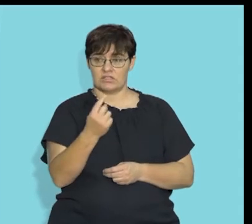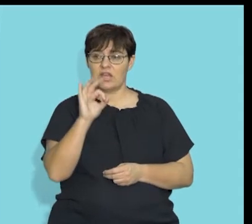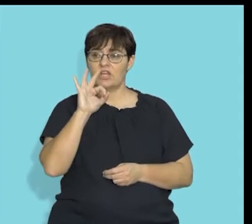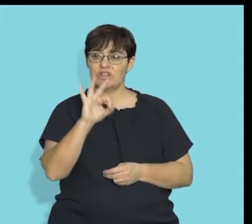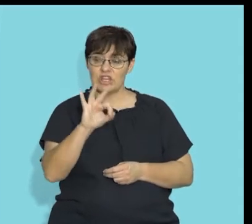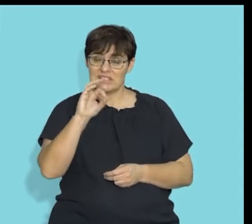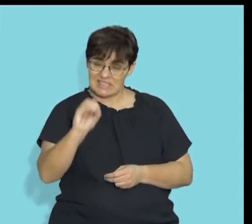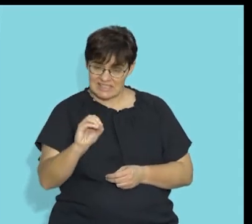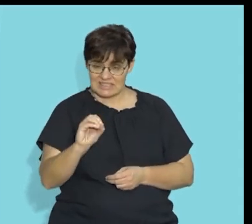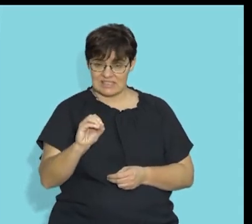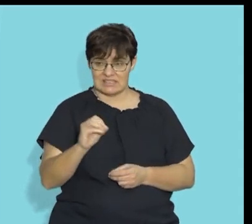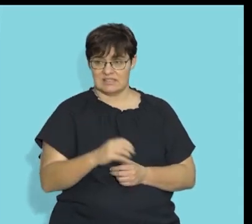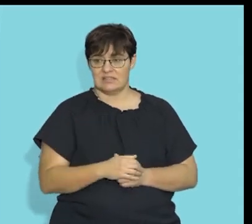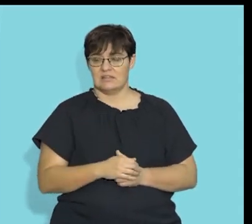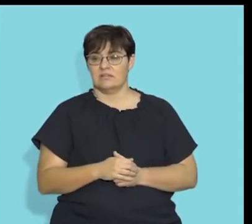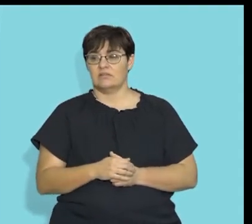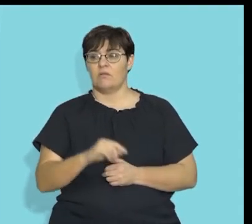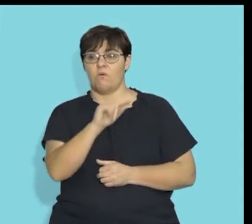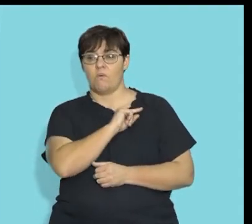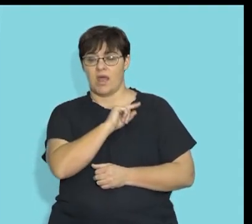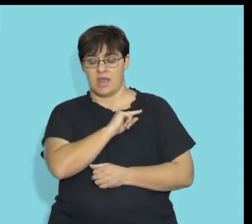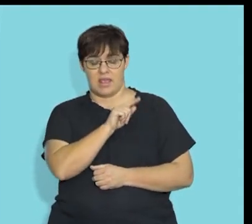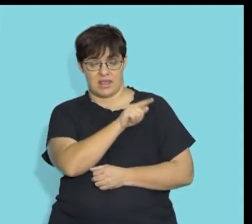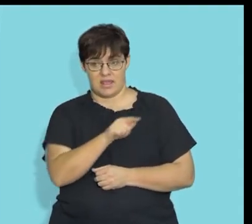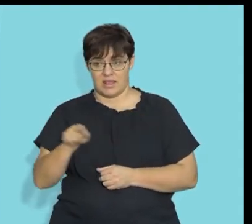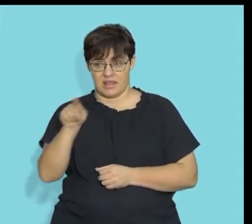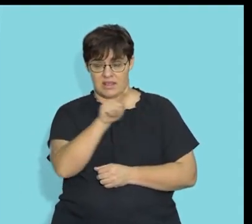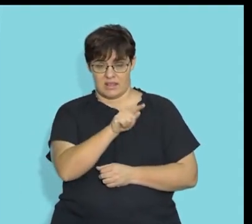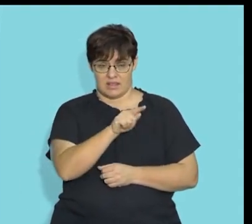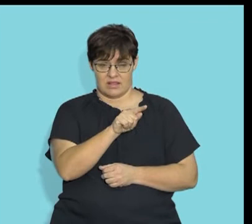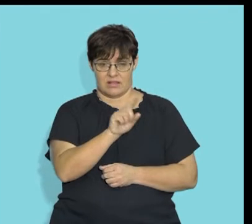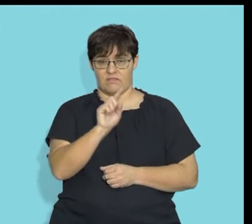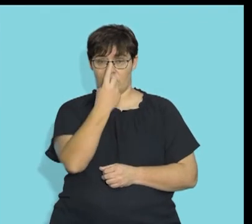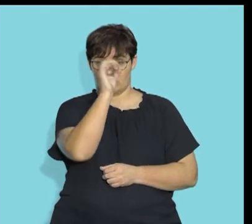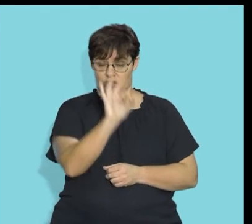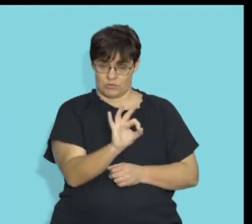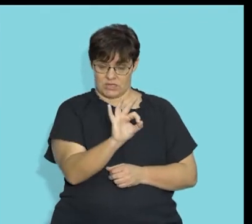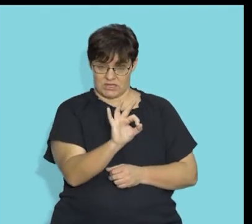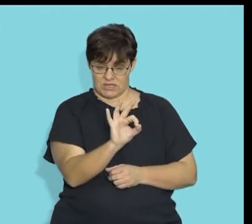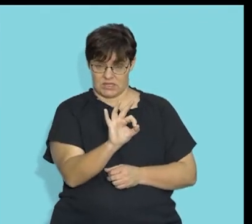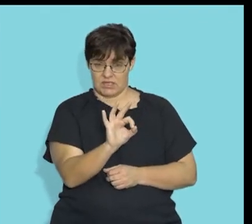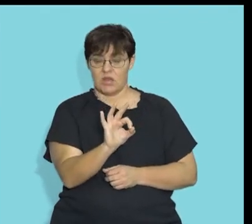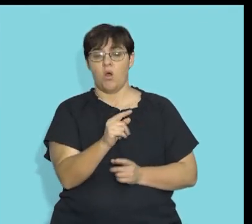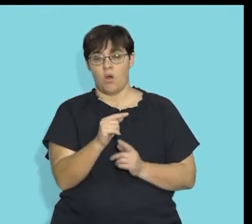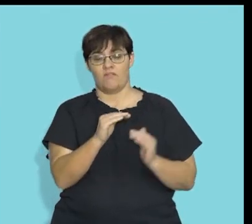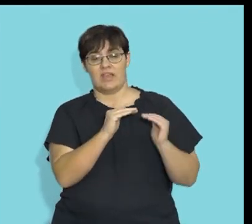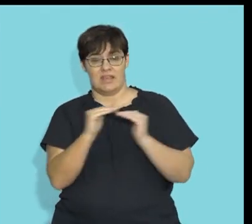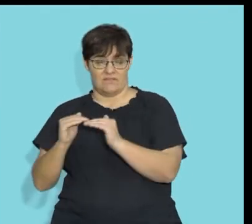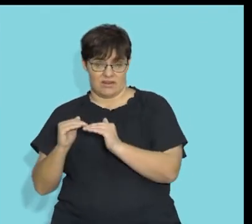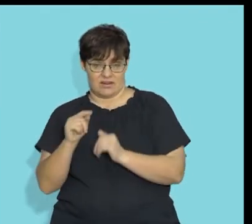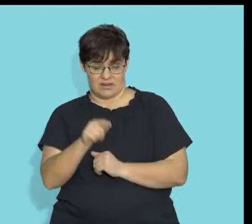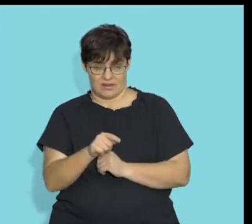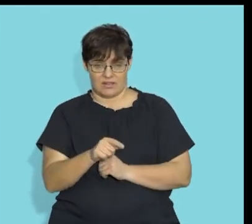first 30 even terms. So because these are my first 3 terms of the